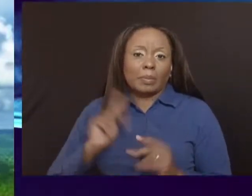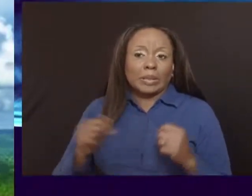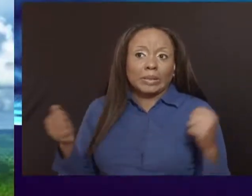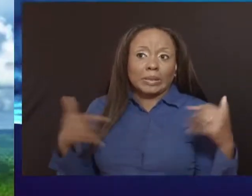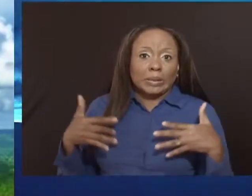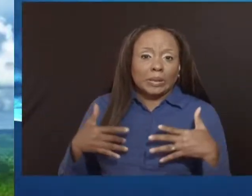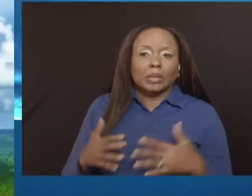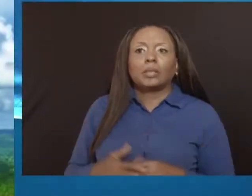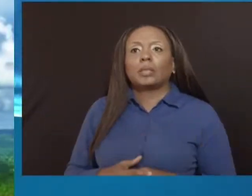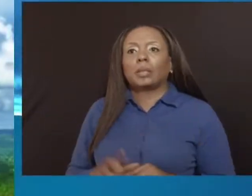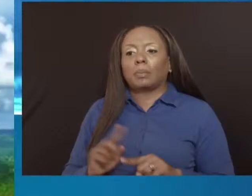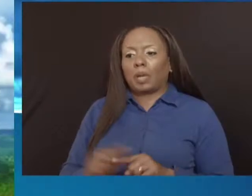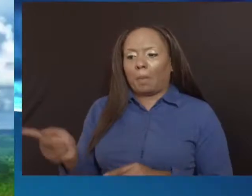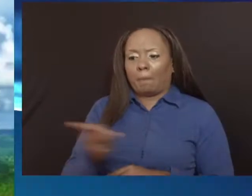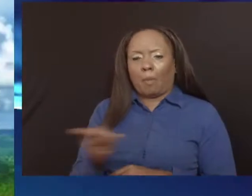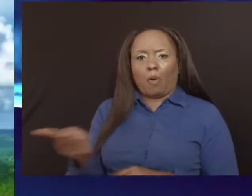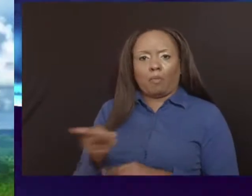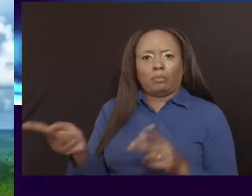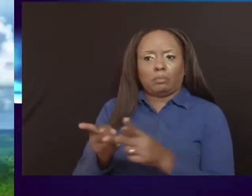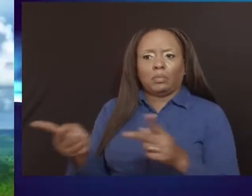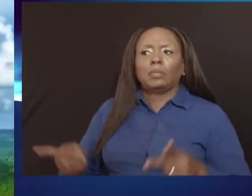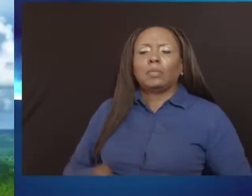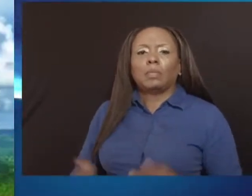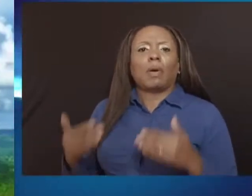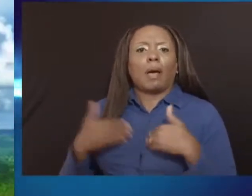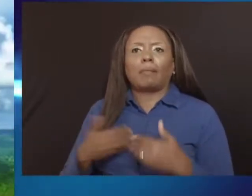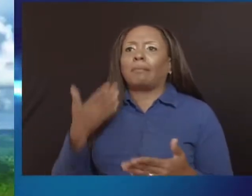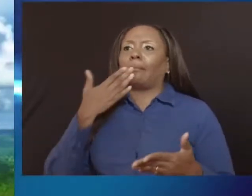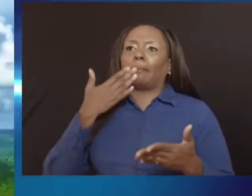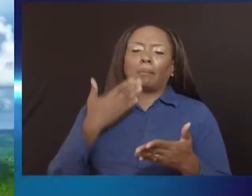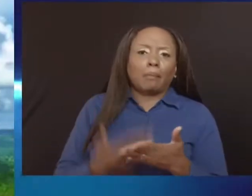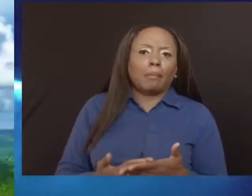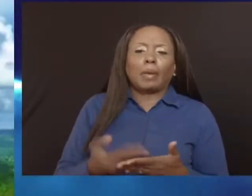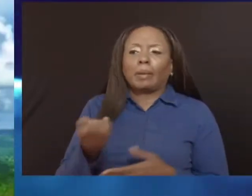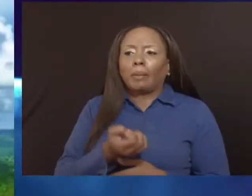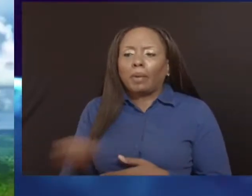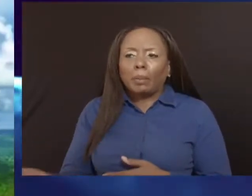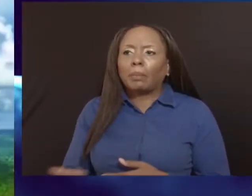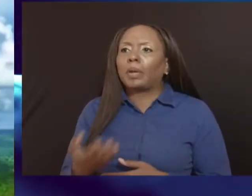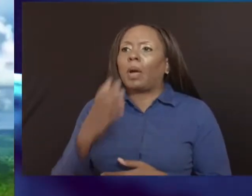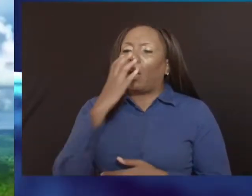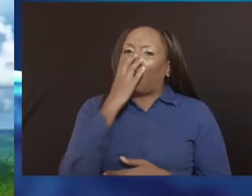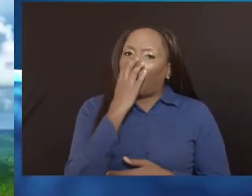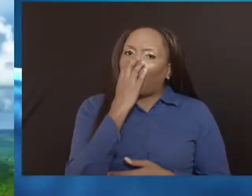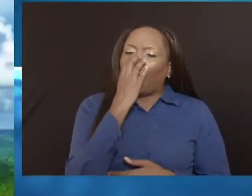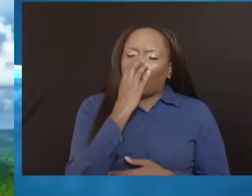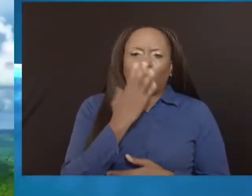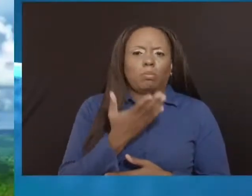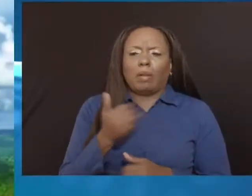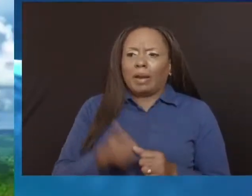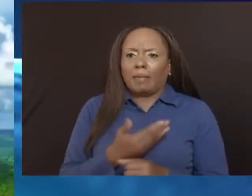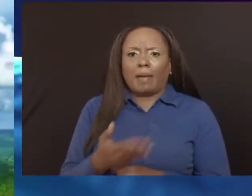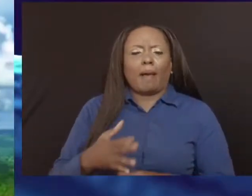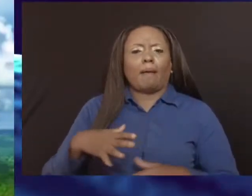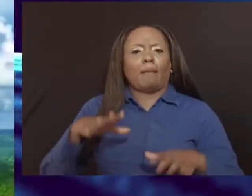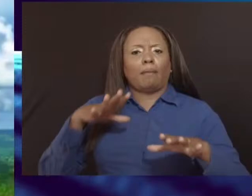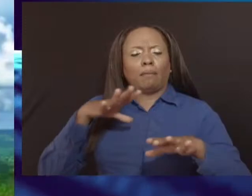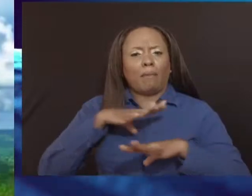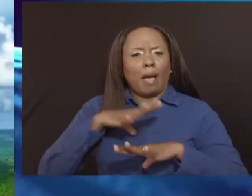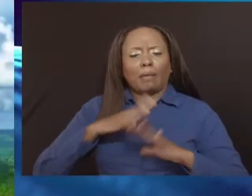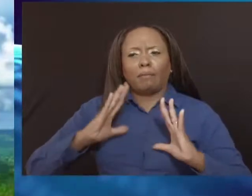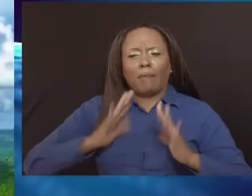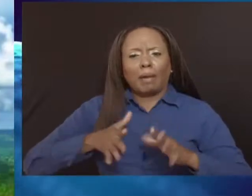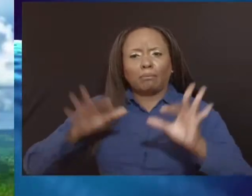and requisite monitoring and interventional materials, oxygen, etc., to get you the